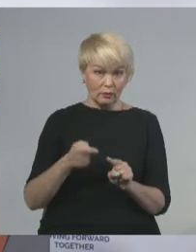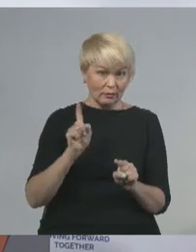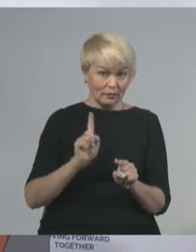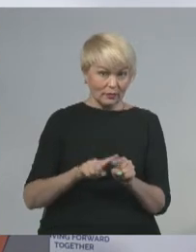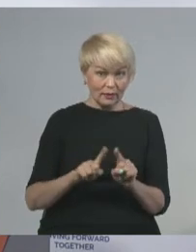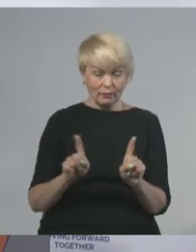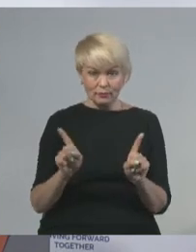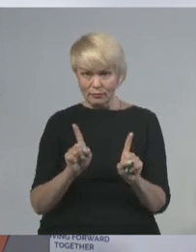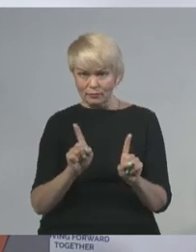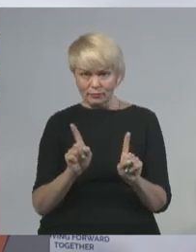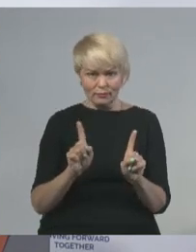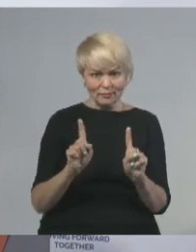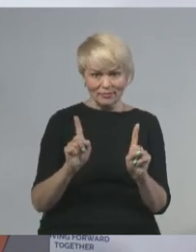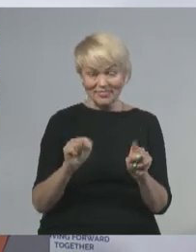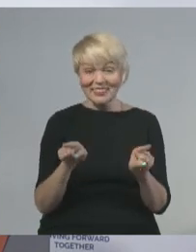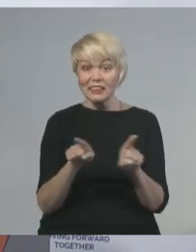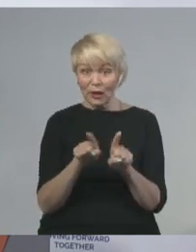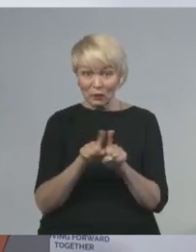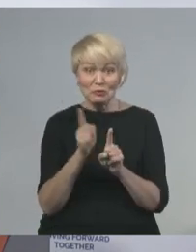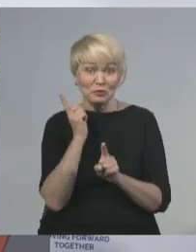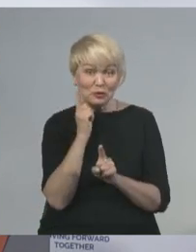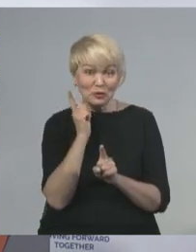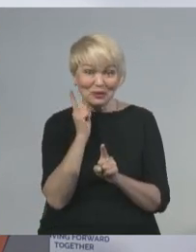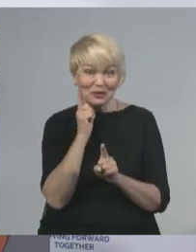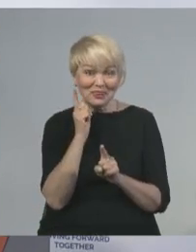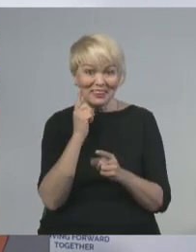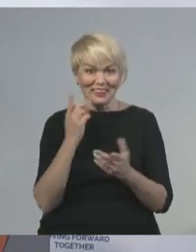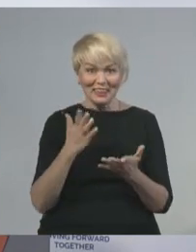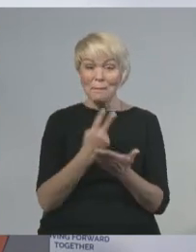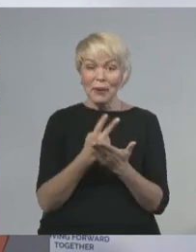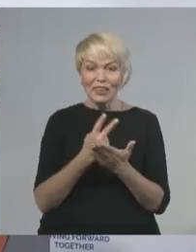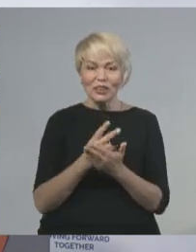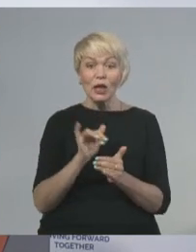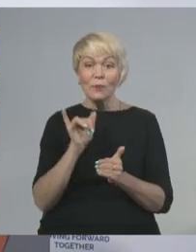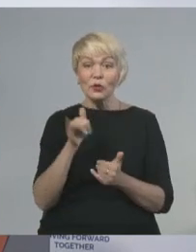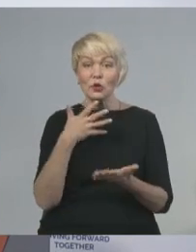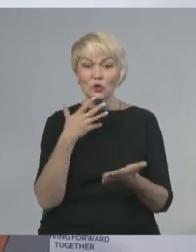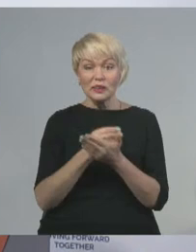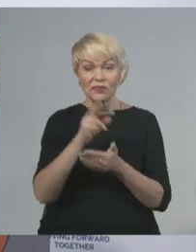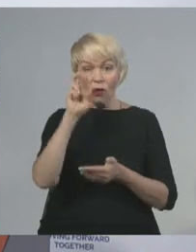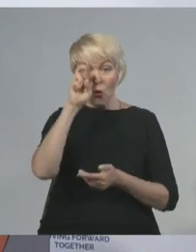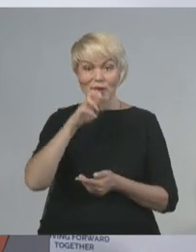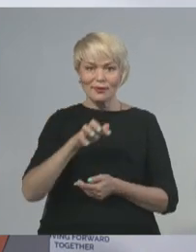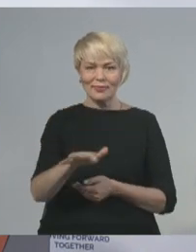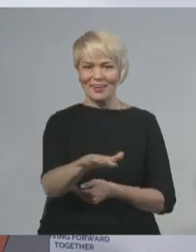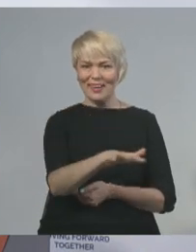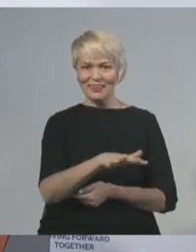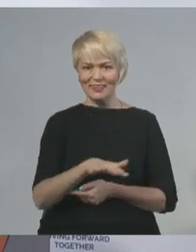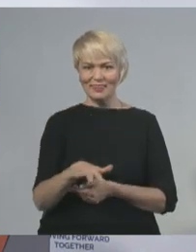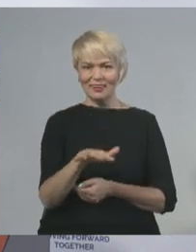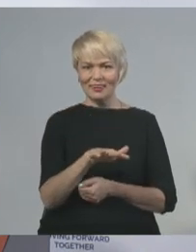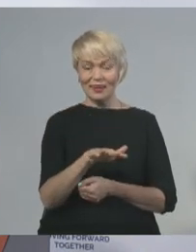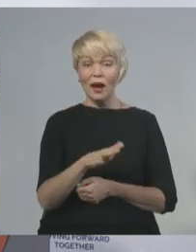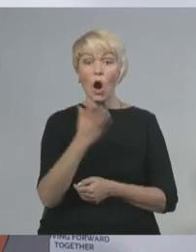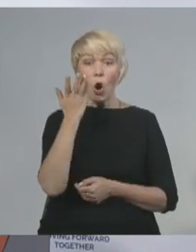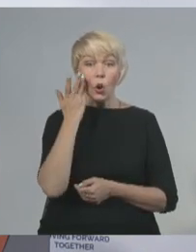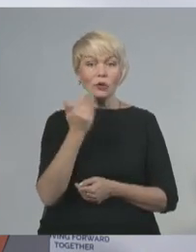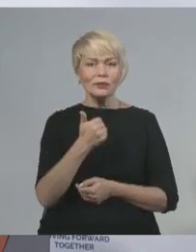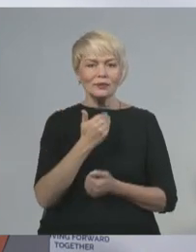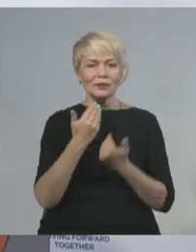see that you see in your countries that you hear in your countries and when i ask about conspiracy